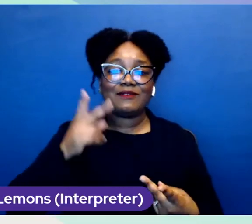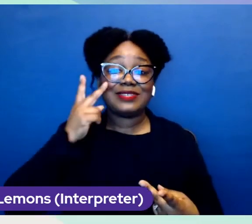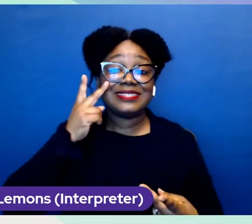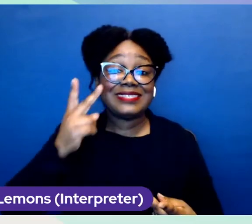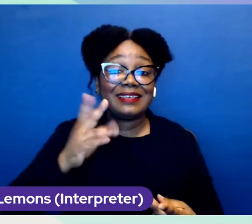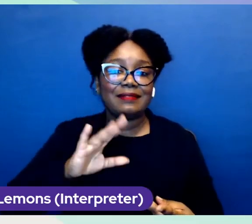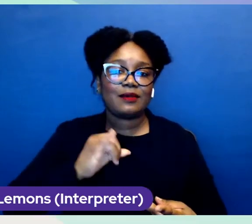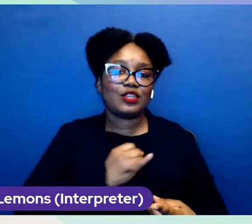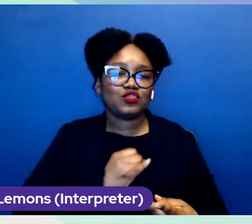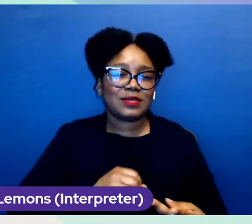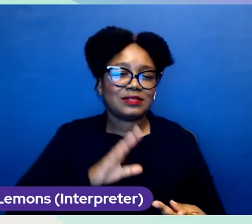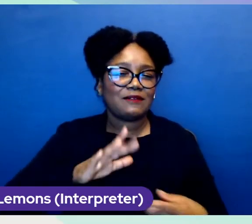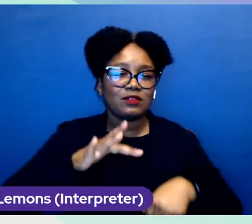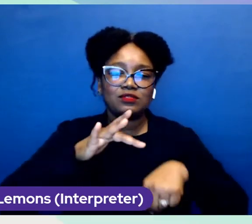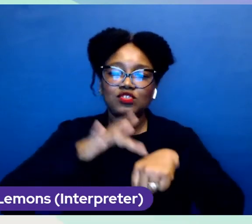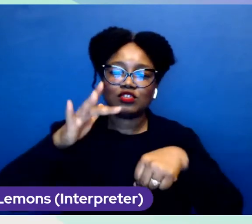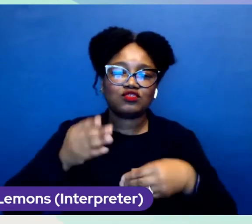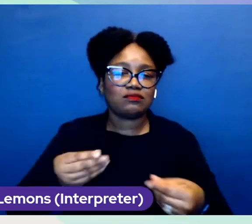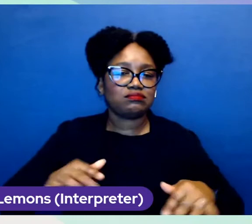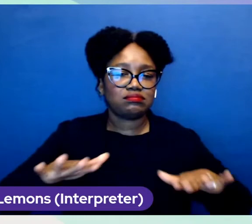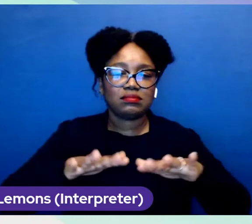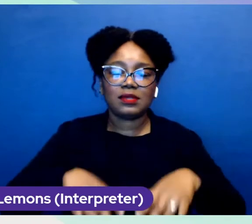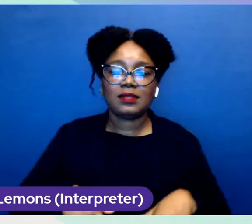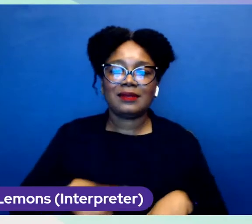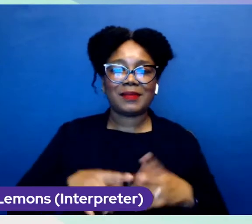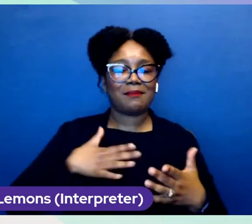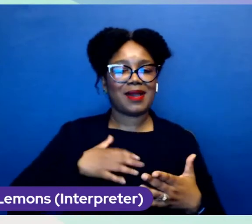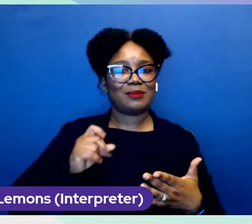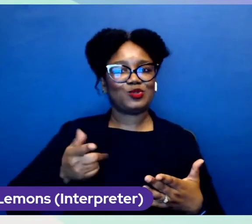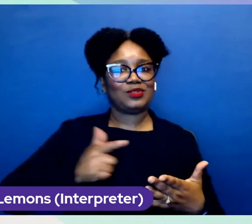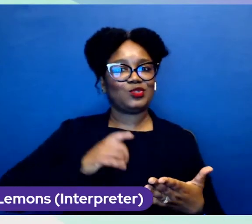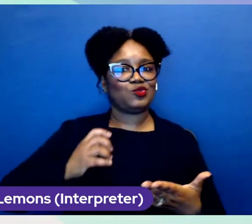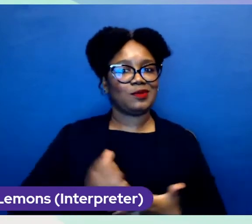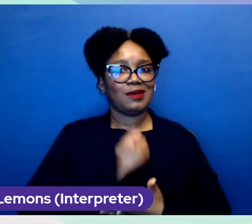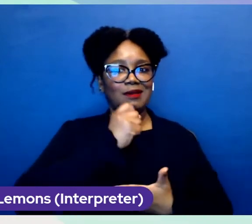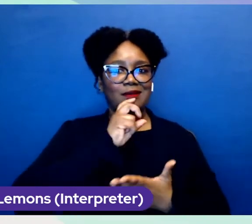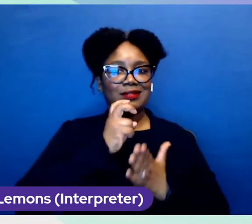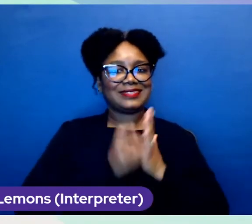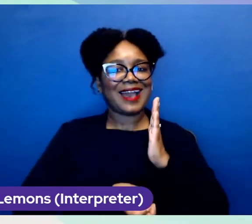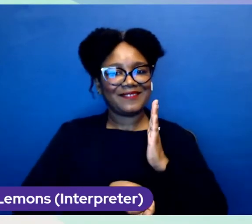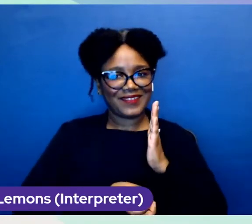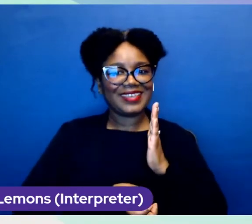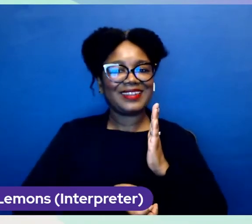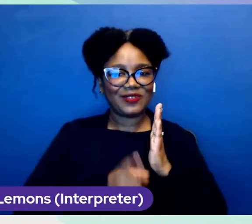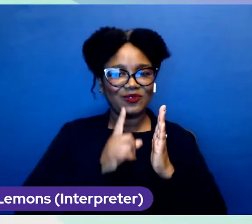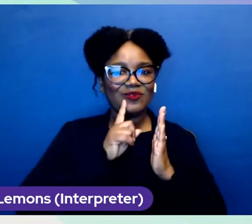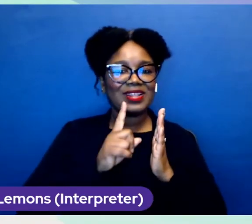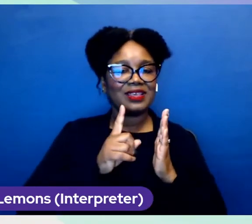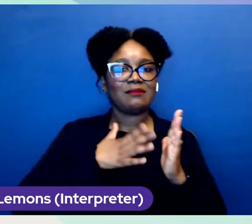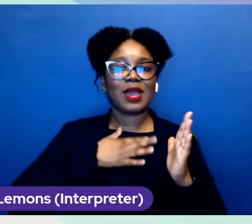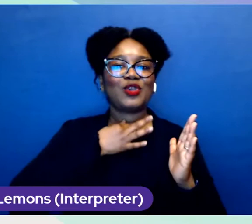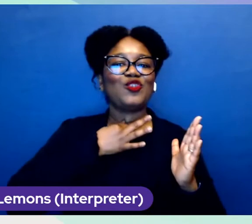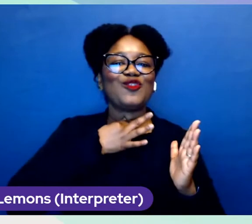instruments. And this was my time, you know, to dive in and just heal my curiosity fully. And I ended up